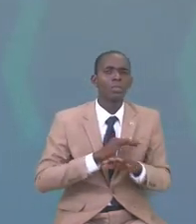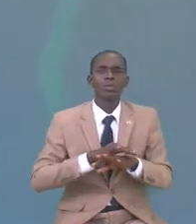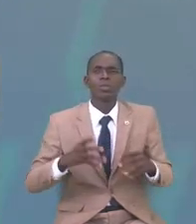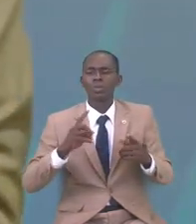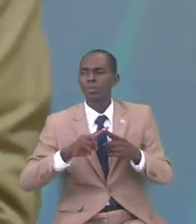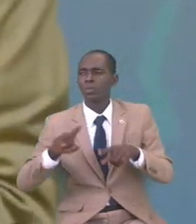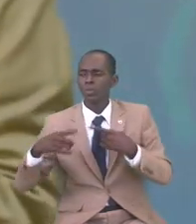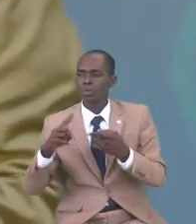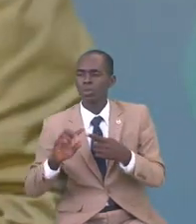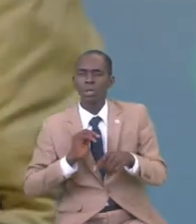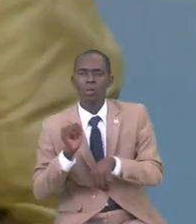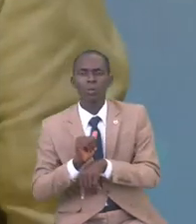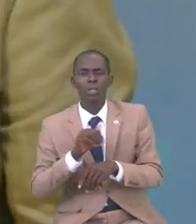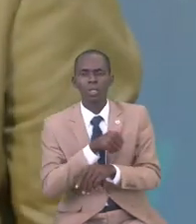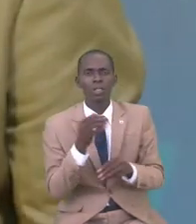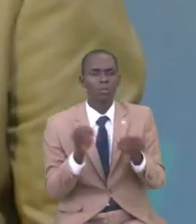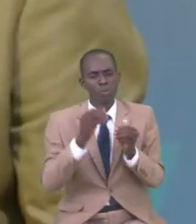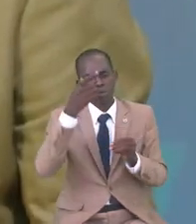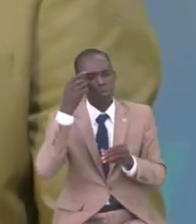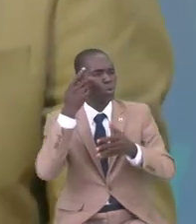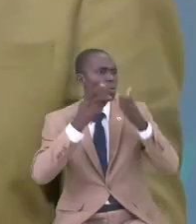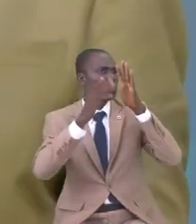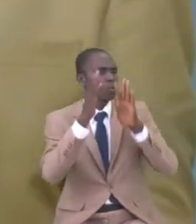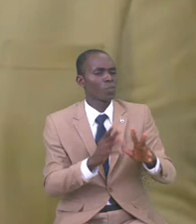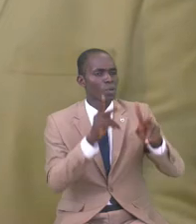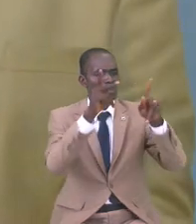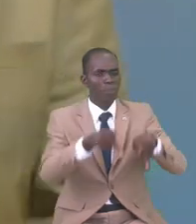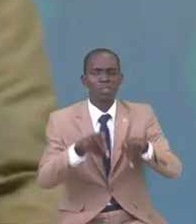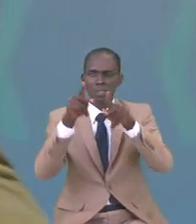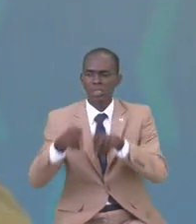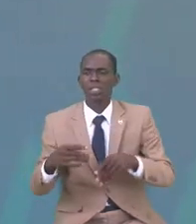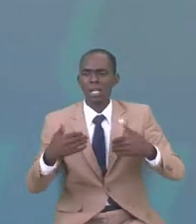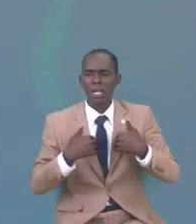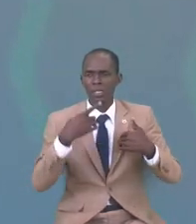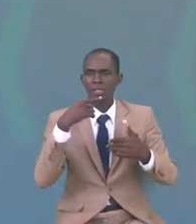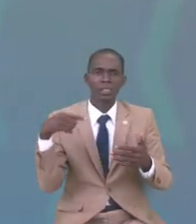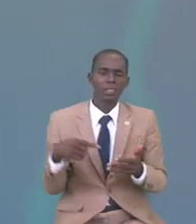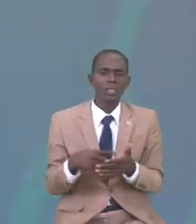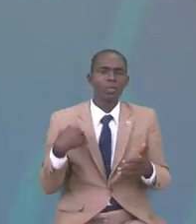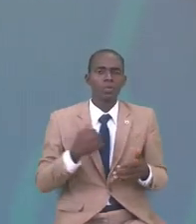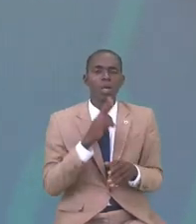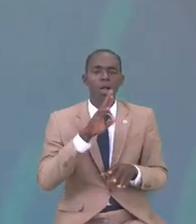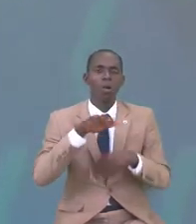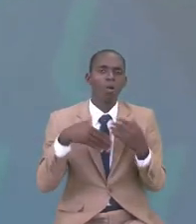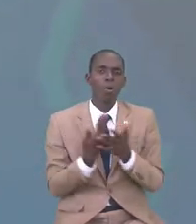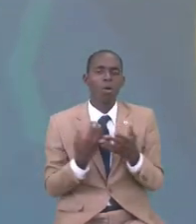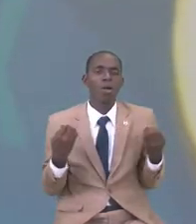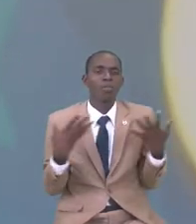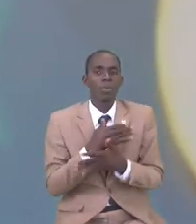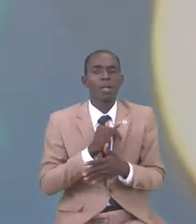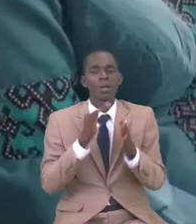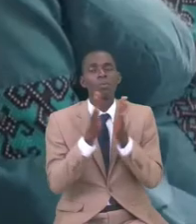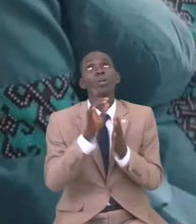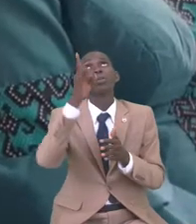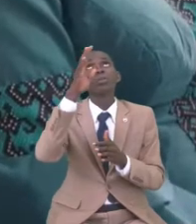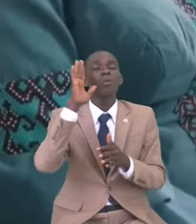to our profession, because prophet so-and-so has declared this, and now we're all afraid. I pray God will take fear